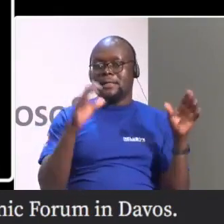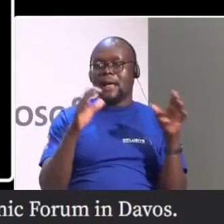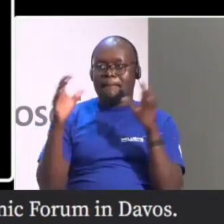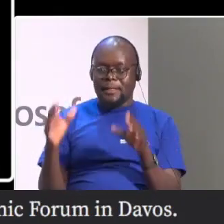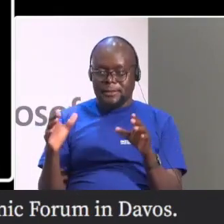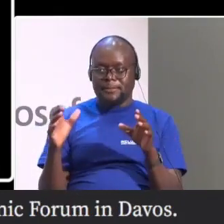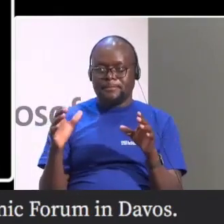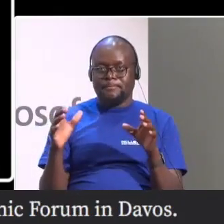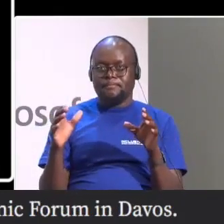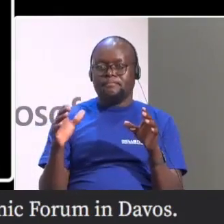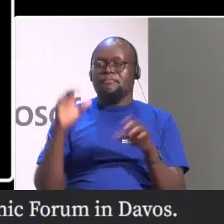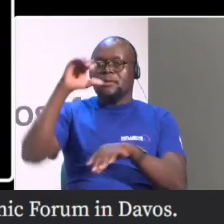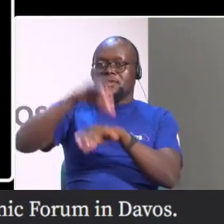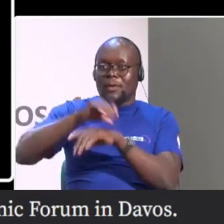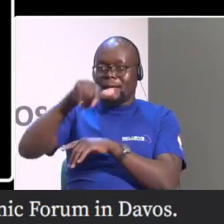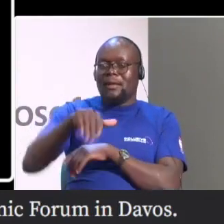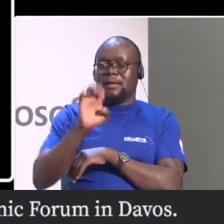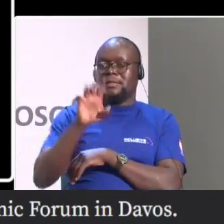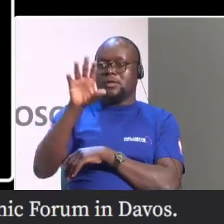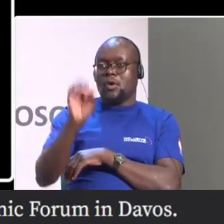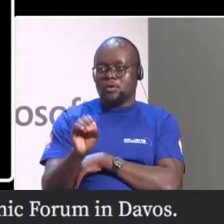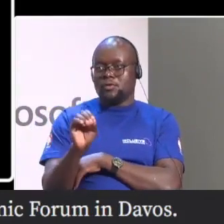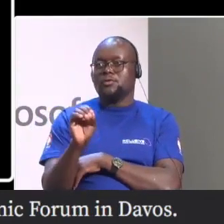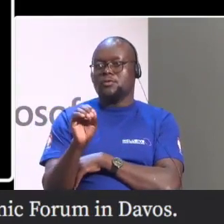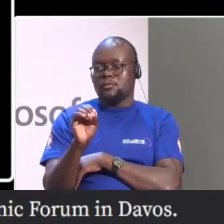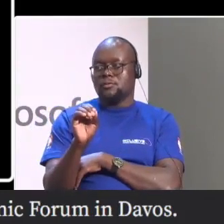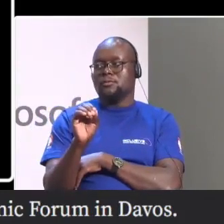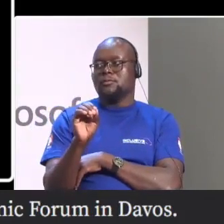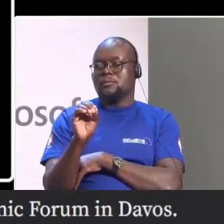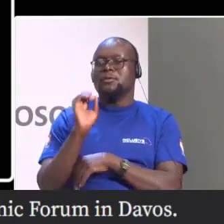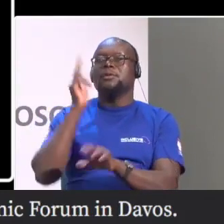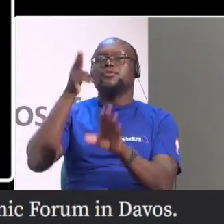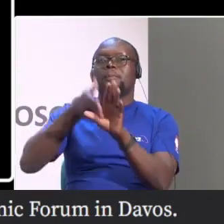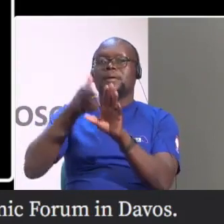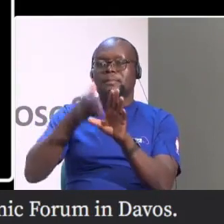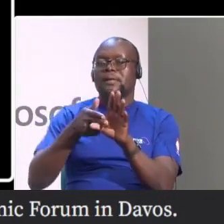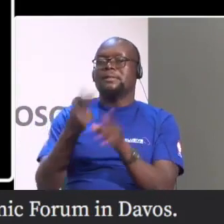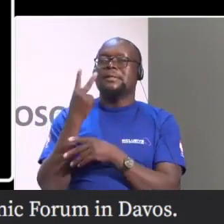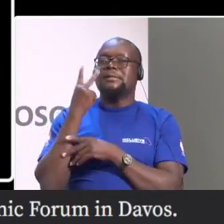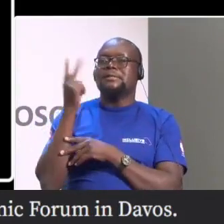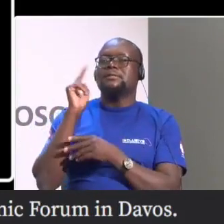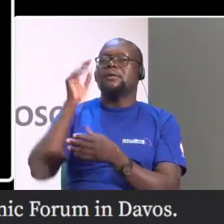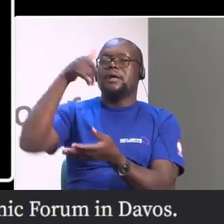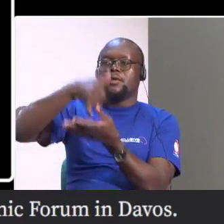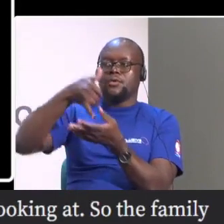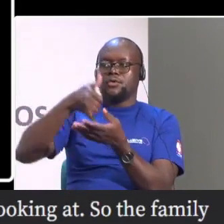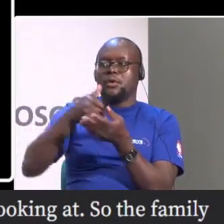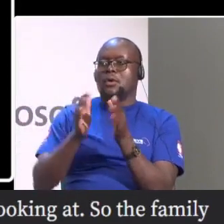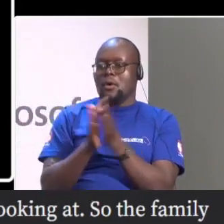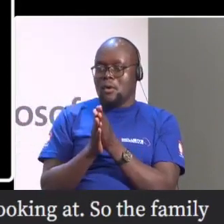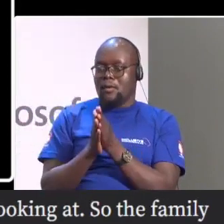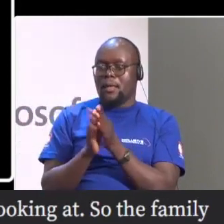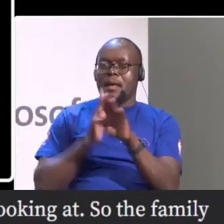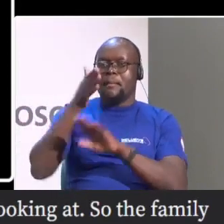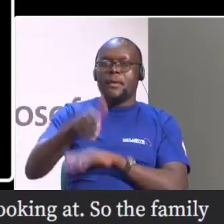companies to get their CEOs to sign up to put disability inclusion on the board